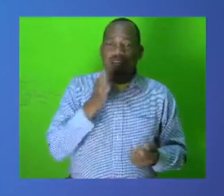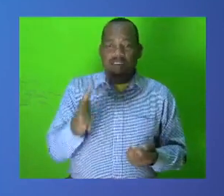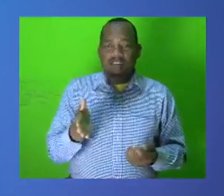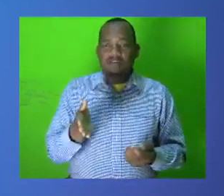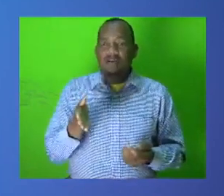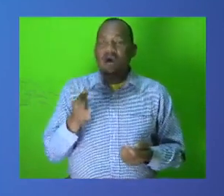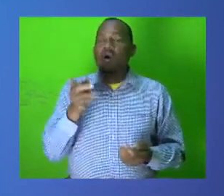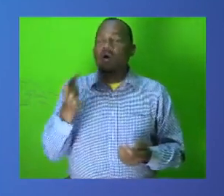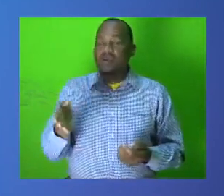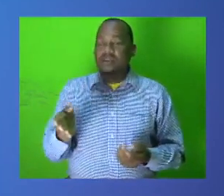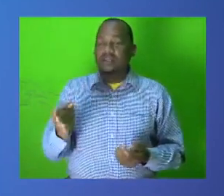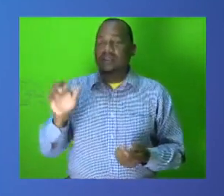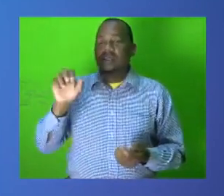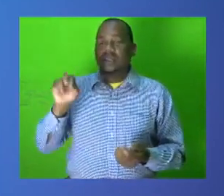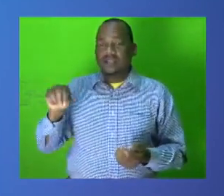Yes, Nasria?